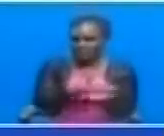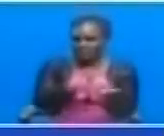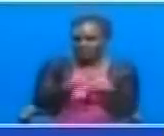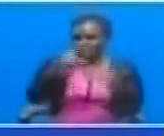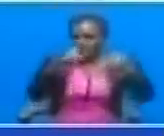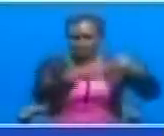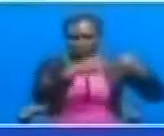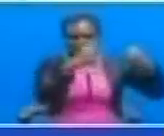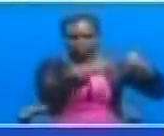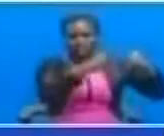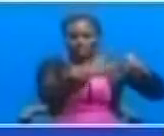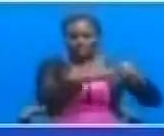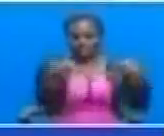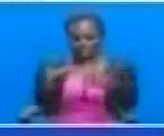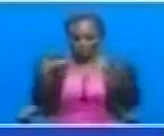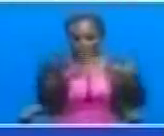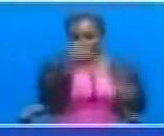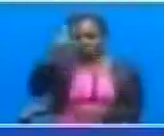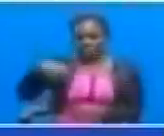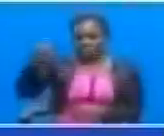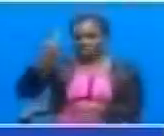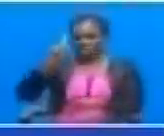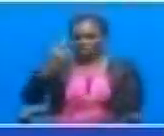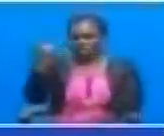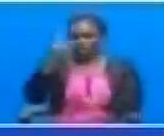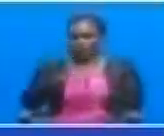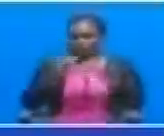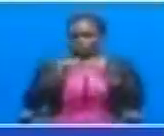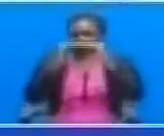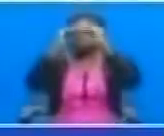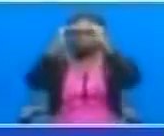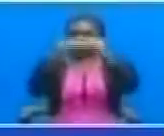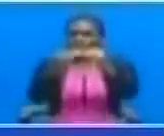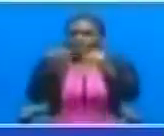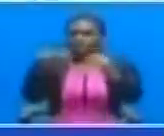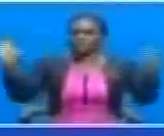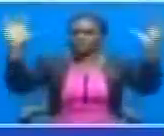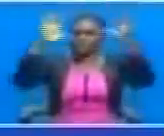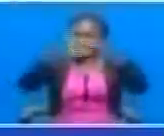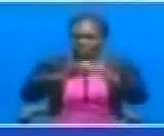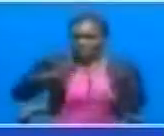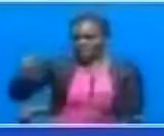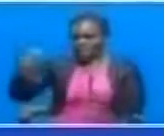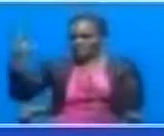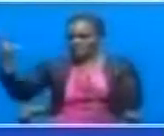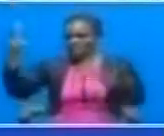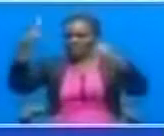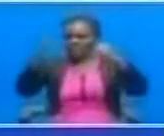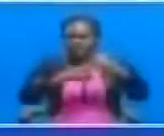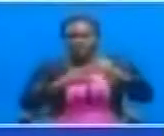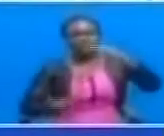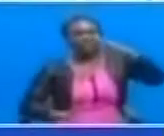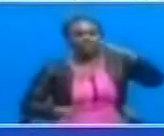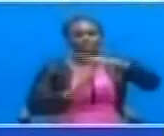July rankings. The winners of the two ties advance to round 2, to where they will join the remaining 27 highest ranked